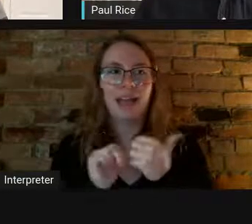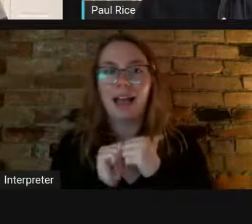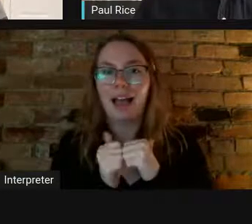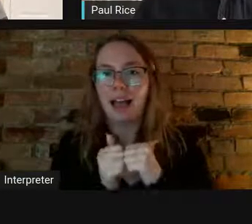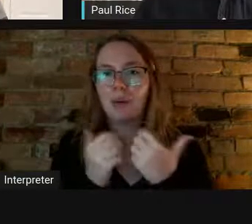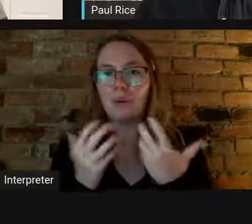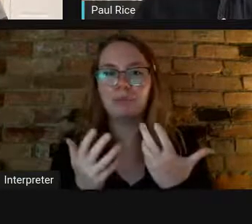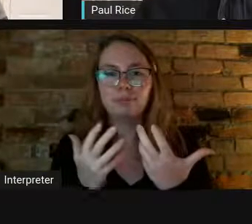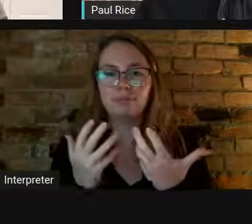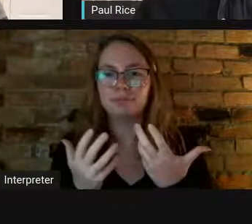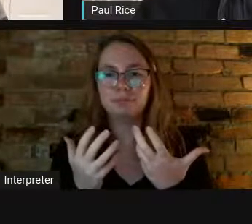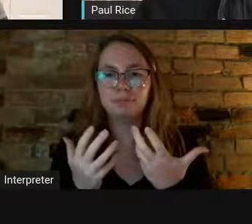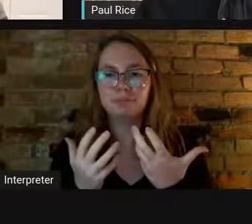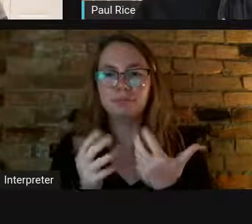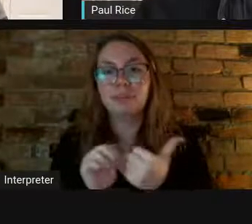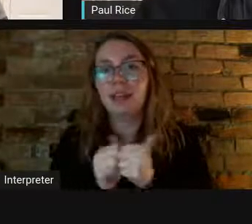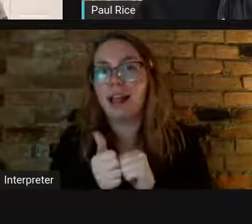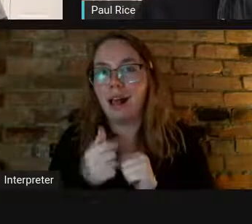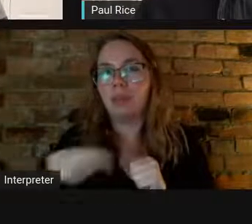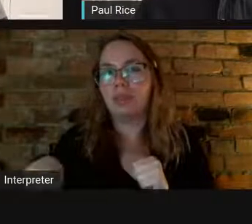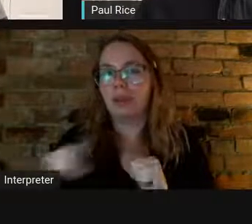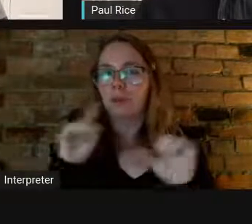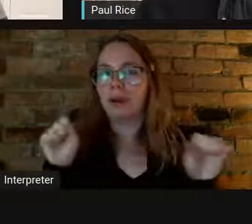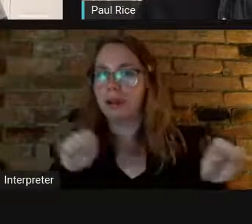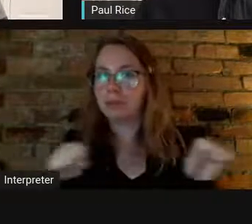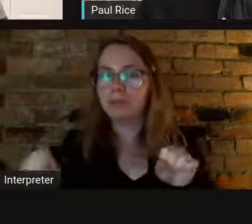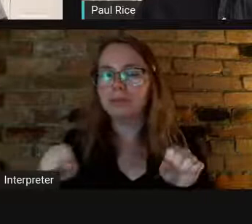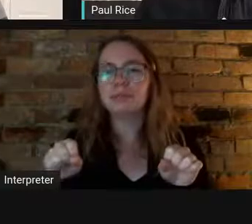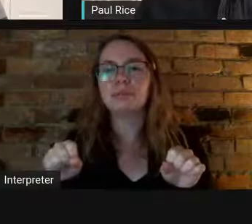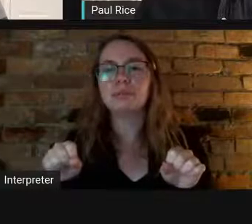of how they were able to get the